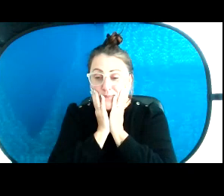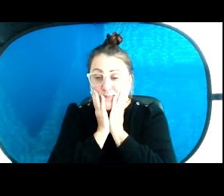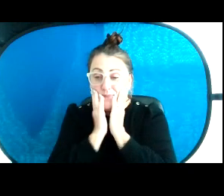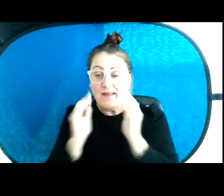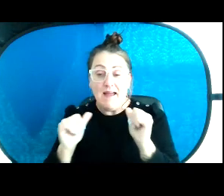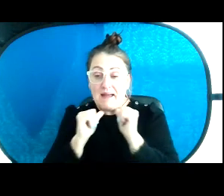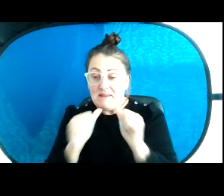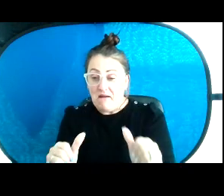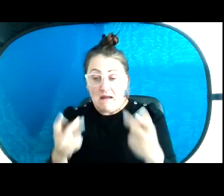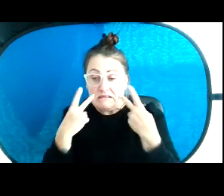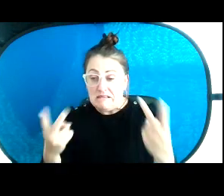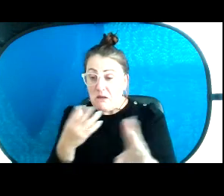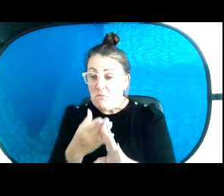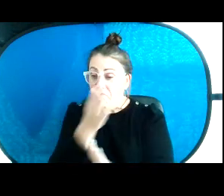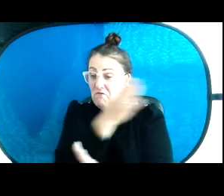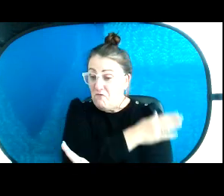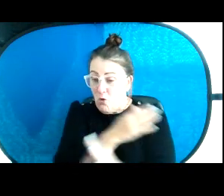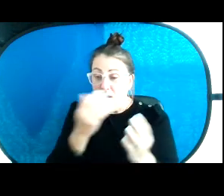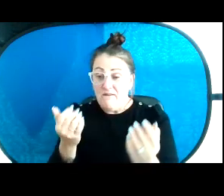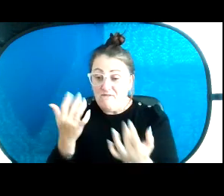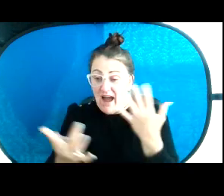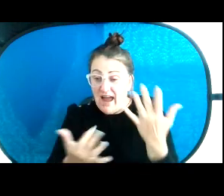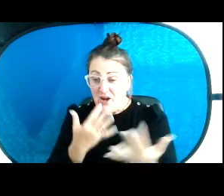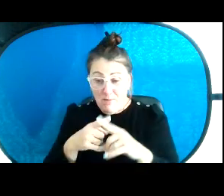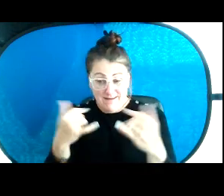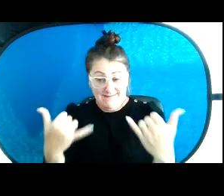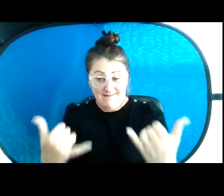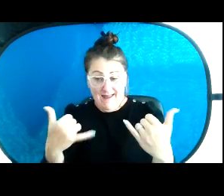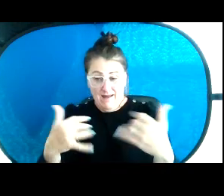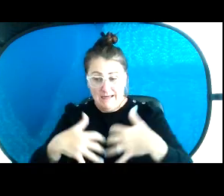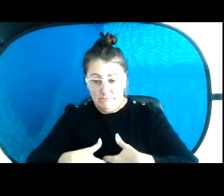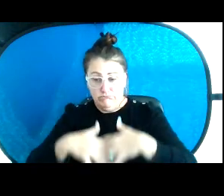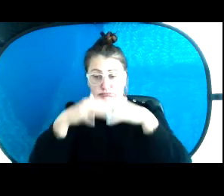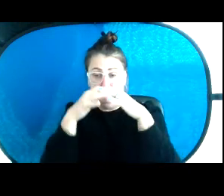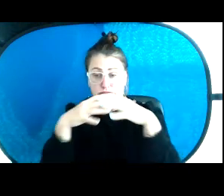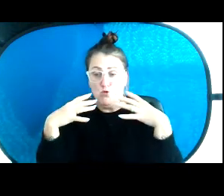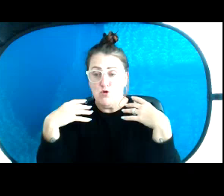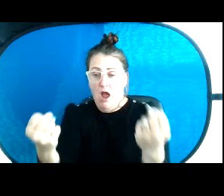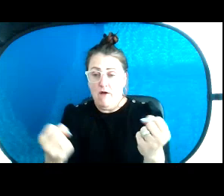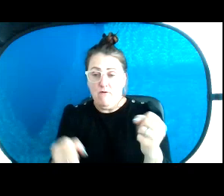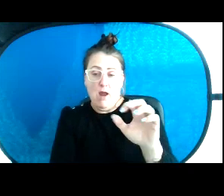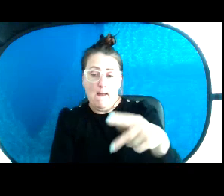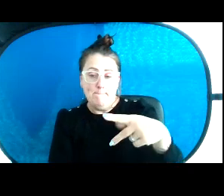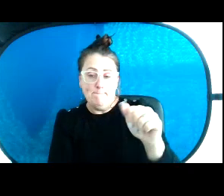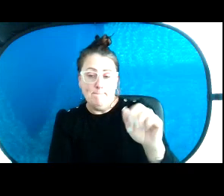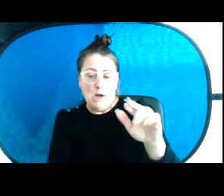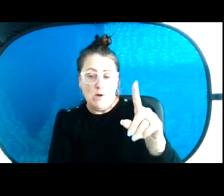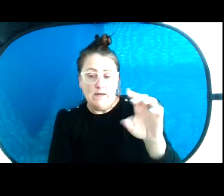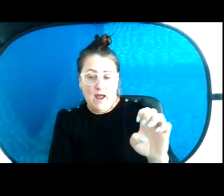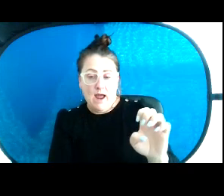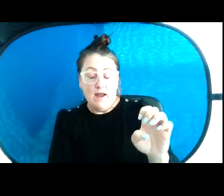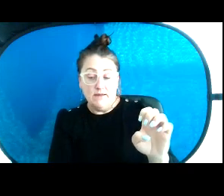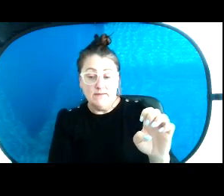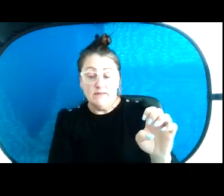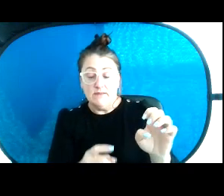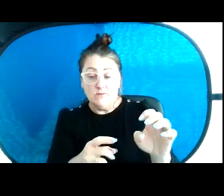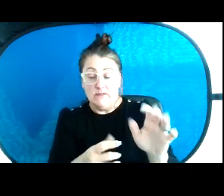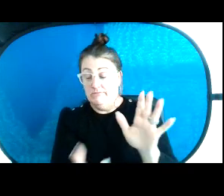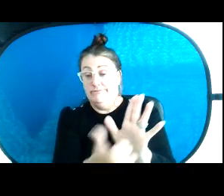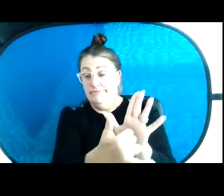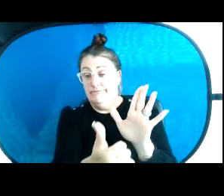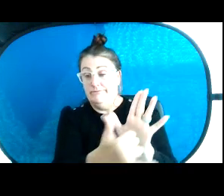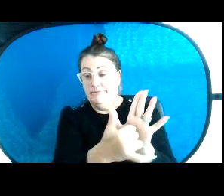it prior to the fire, but it's amazing to see the recovery of Paradise. Just it's unbelievable work that